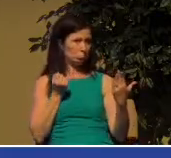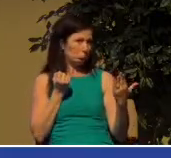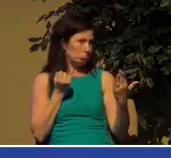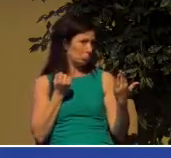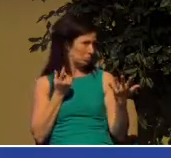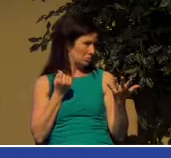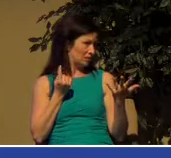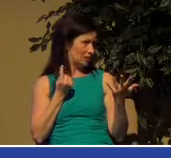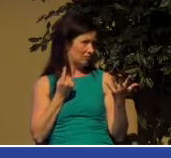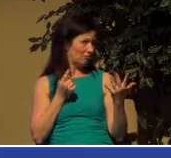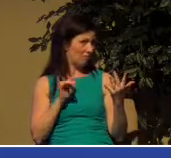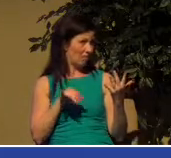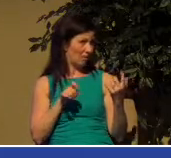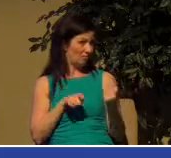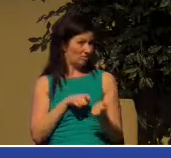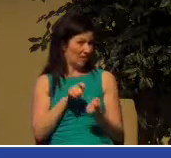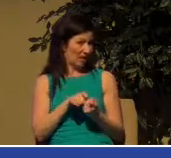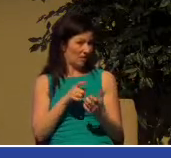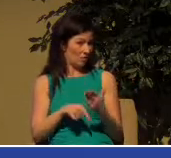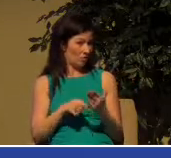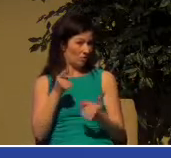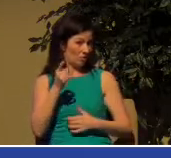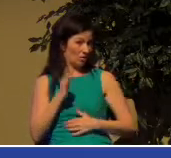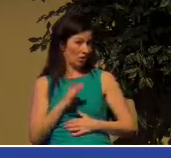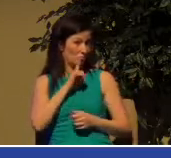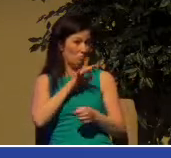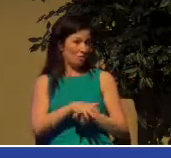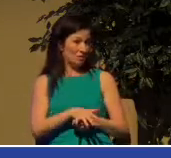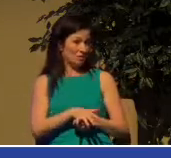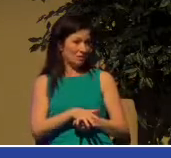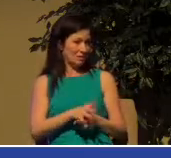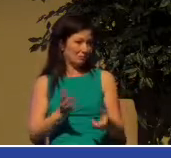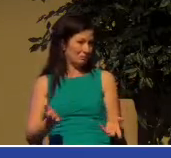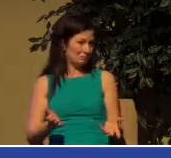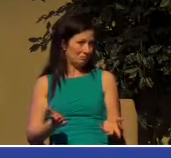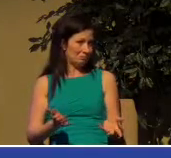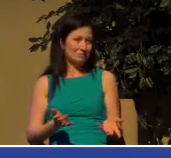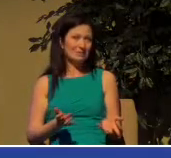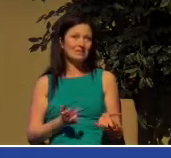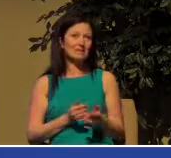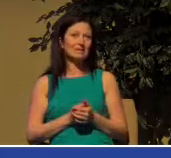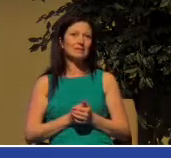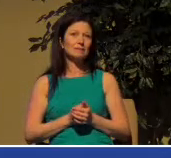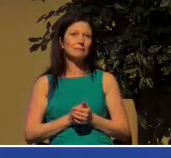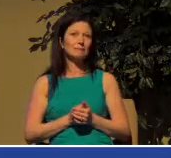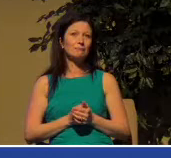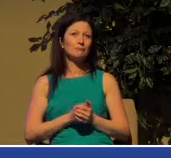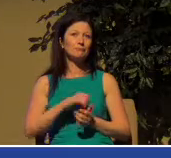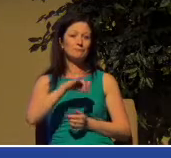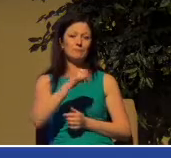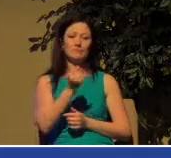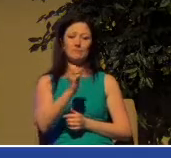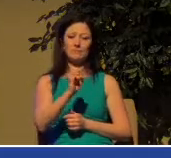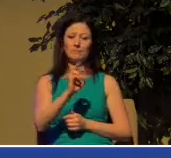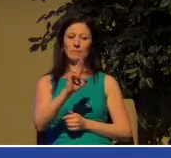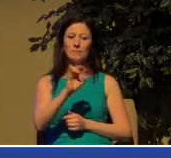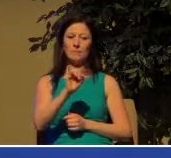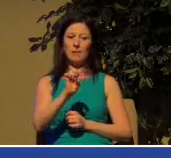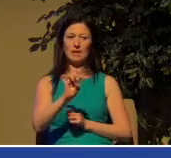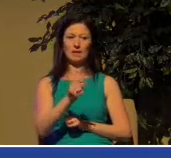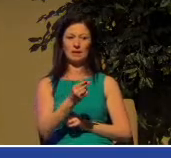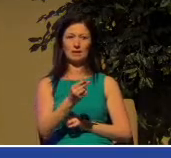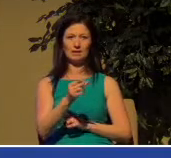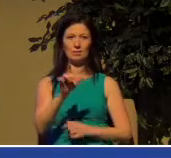is precisely what God had promised. Listen to these verses, two verses here from Jeremiah 23, 5 and